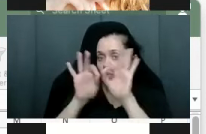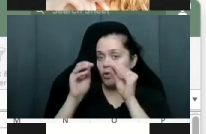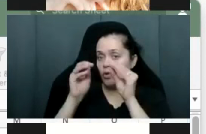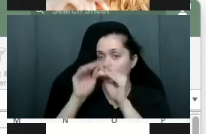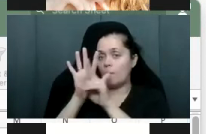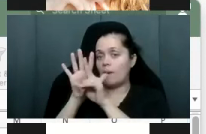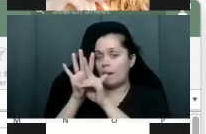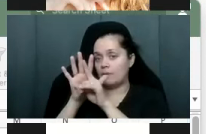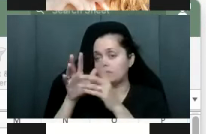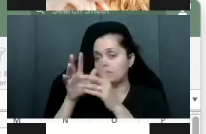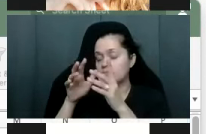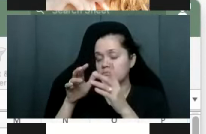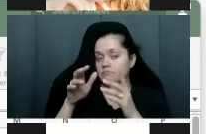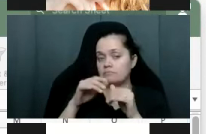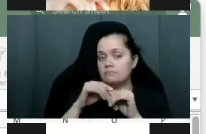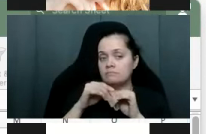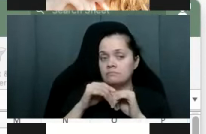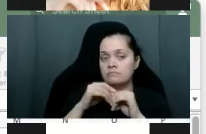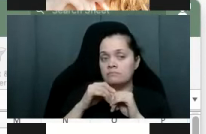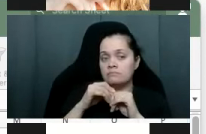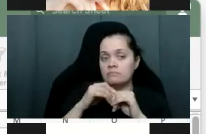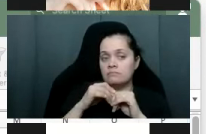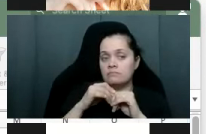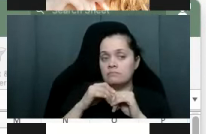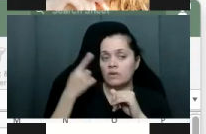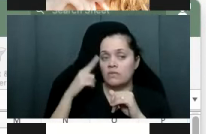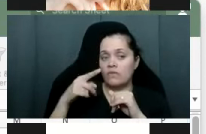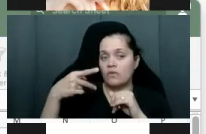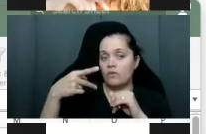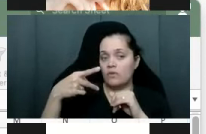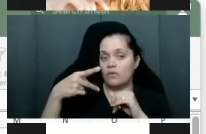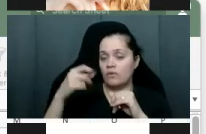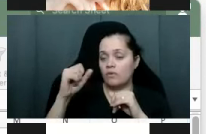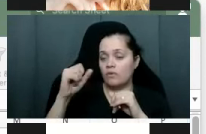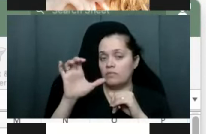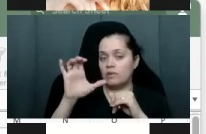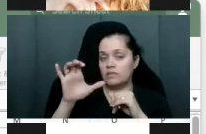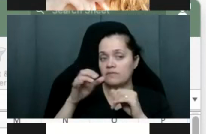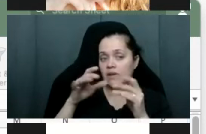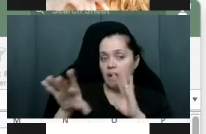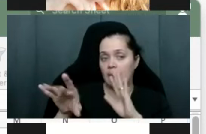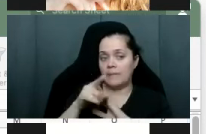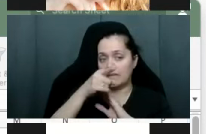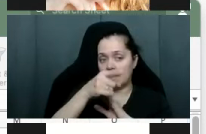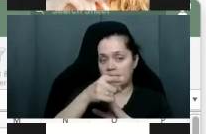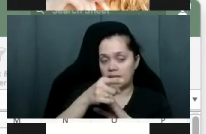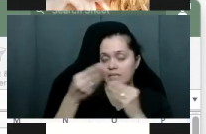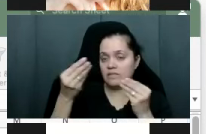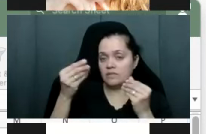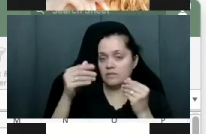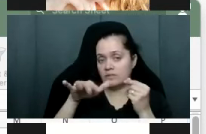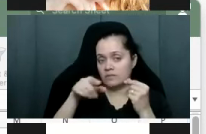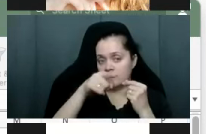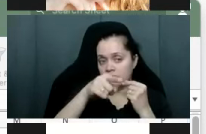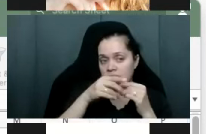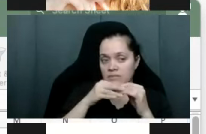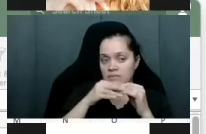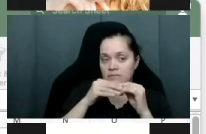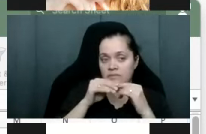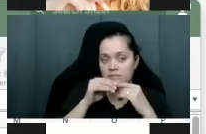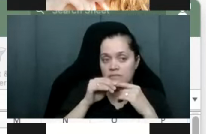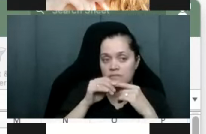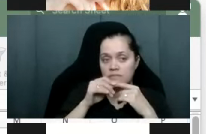populated ones. For the Pacific realm, I've selected these countries or territories.